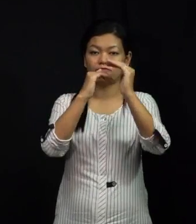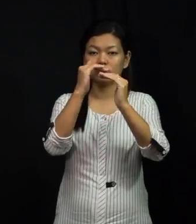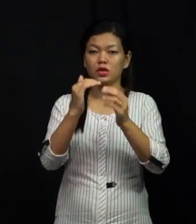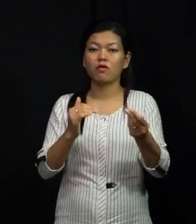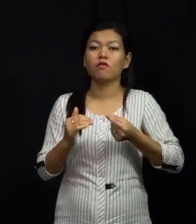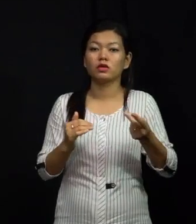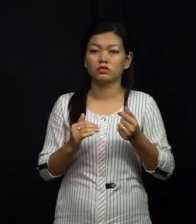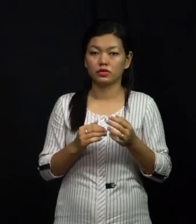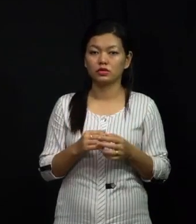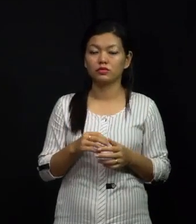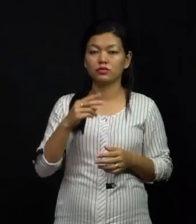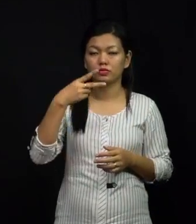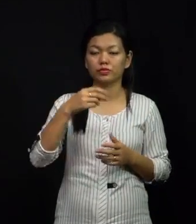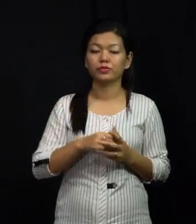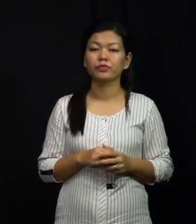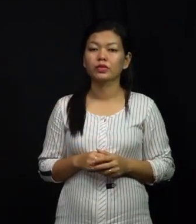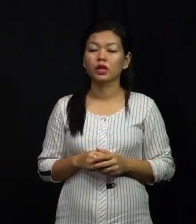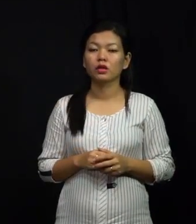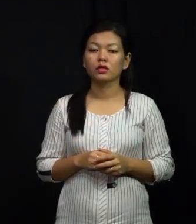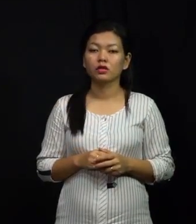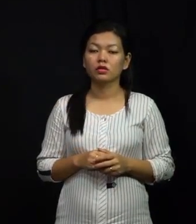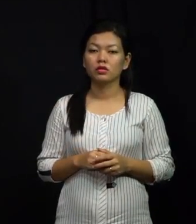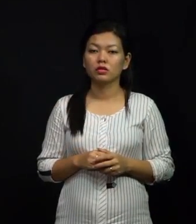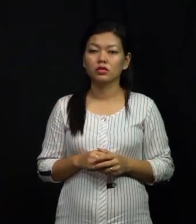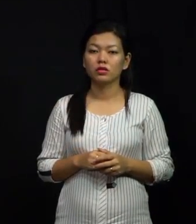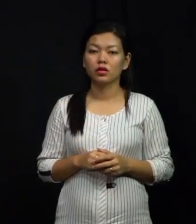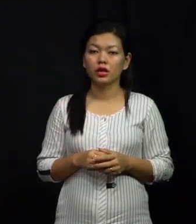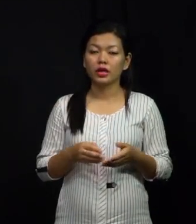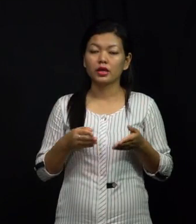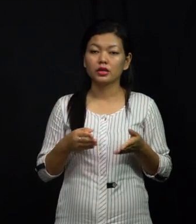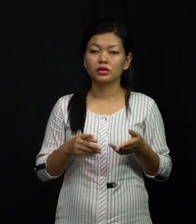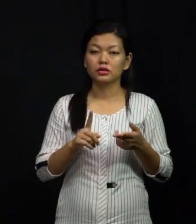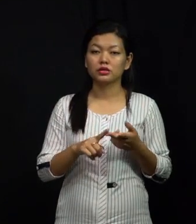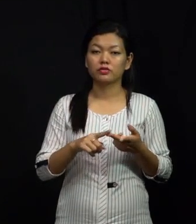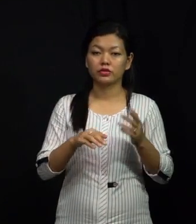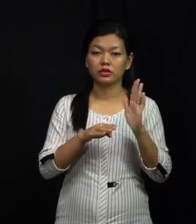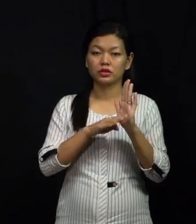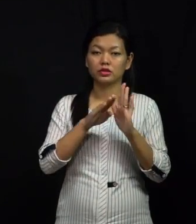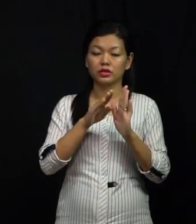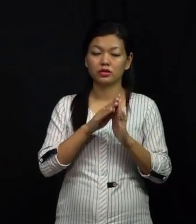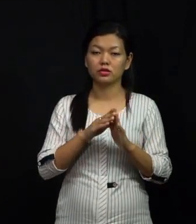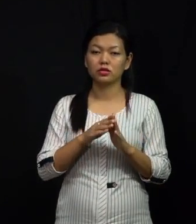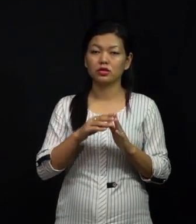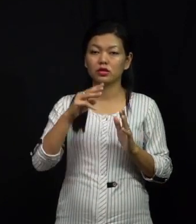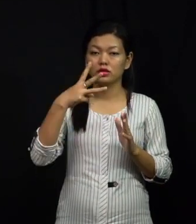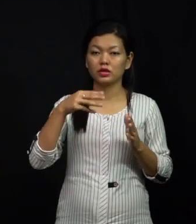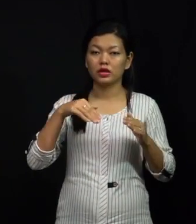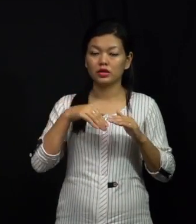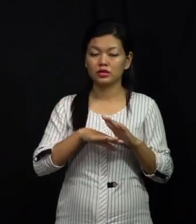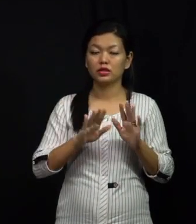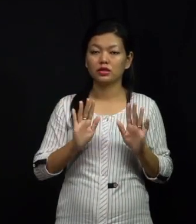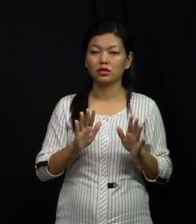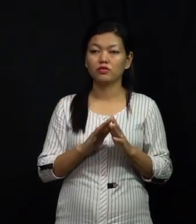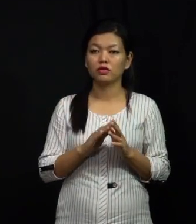in detail into that later on. And then this stage is also characterized by shyness,